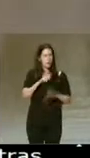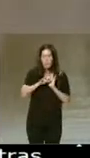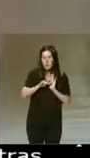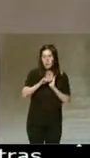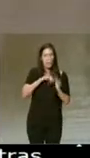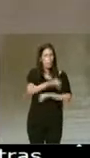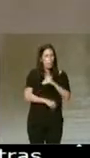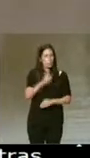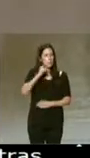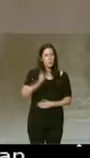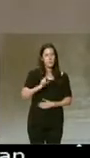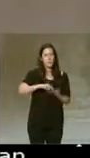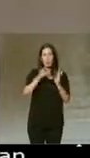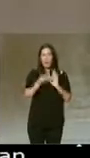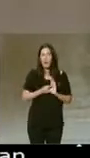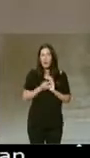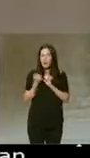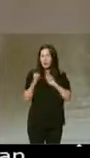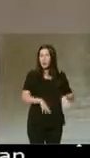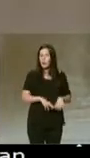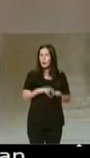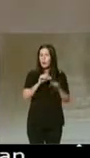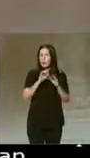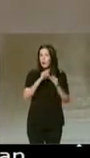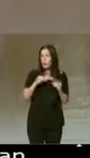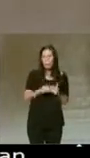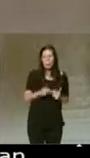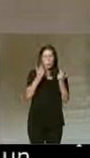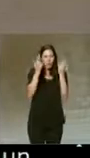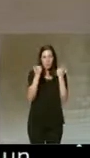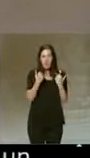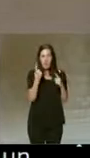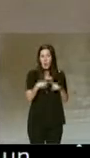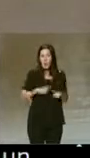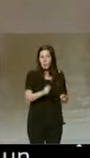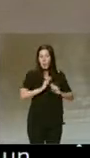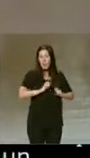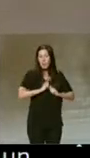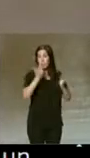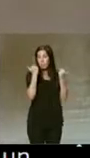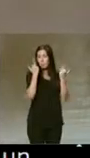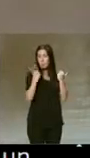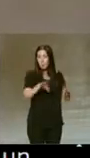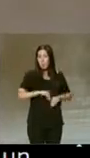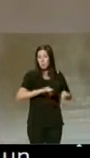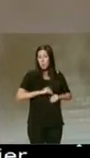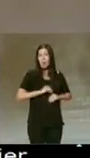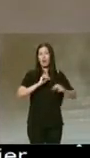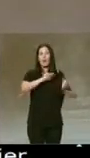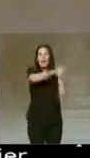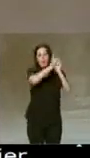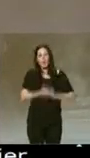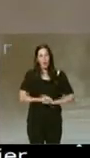so many years using technologies, they no longer are passive users. They've